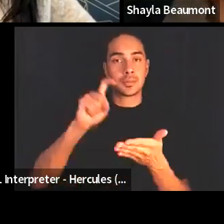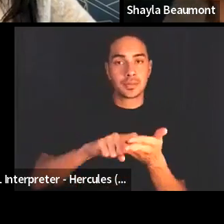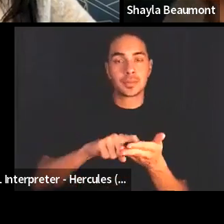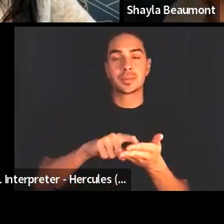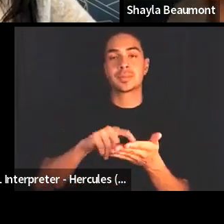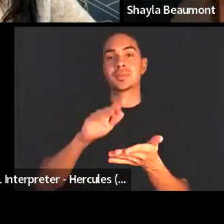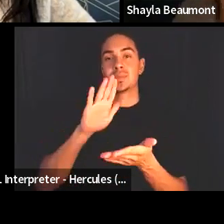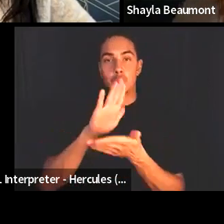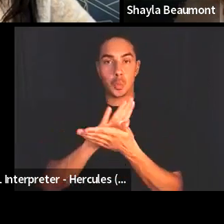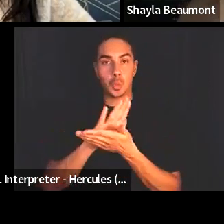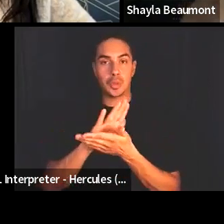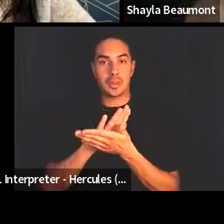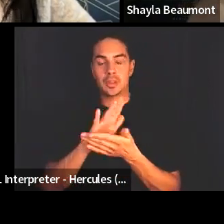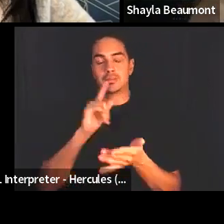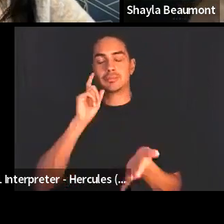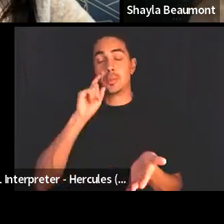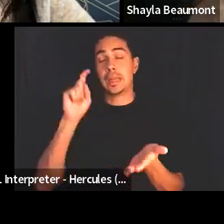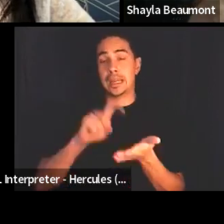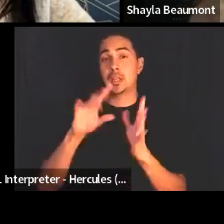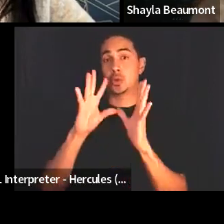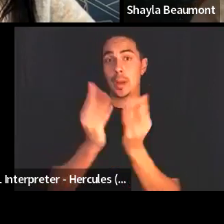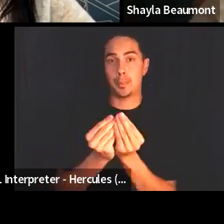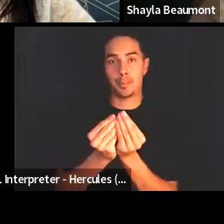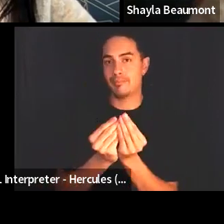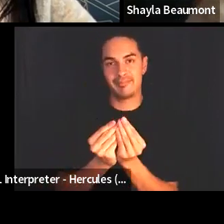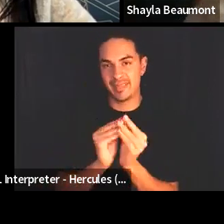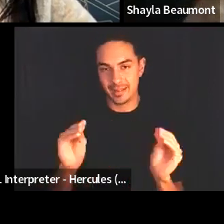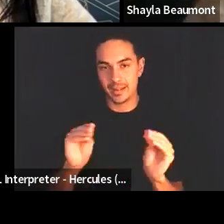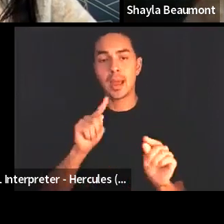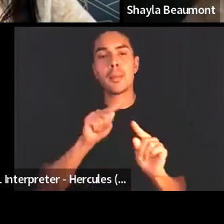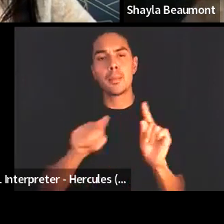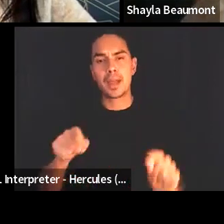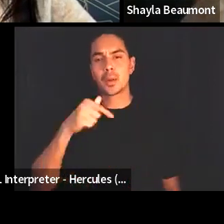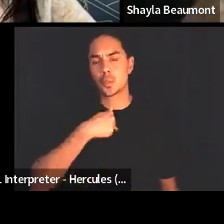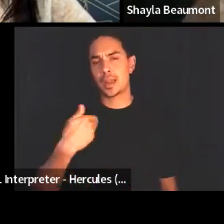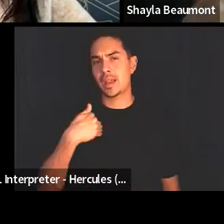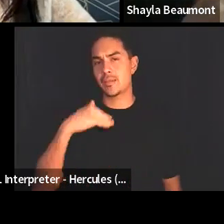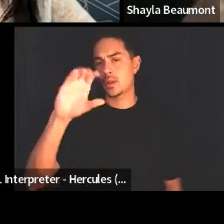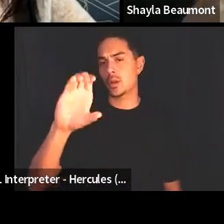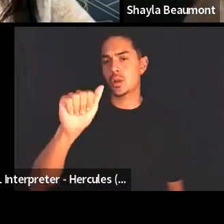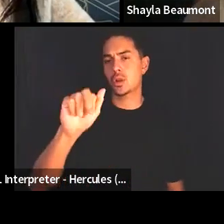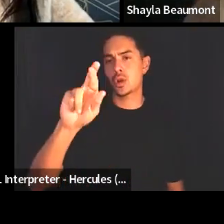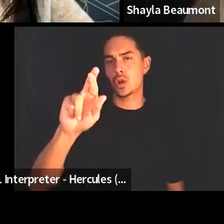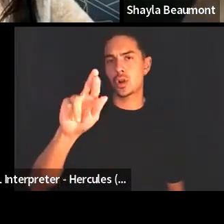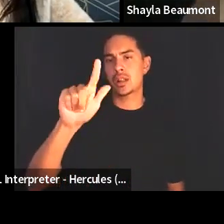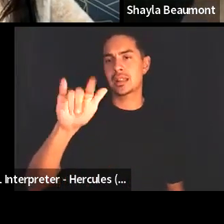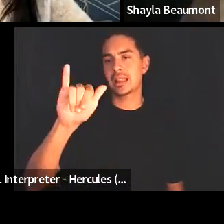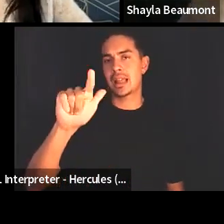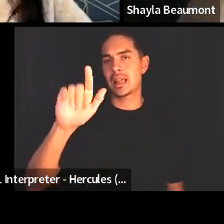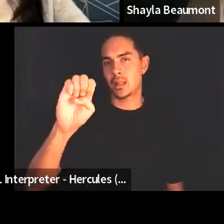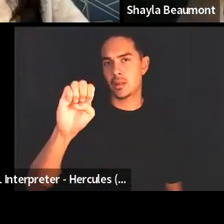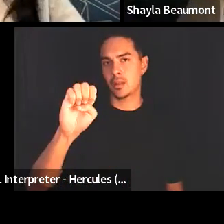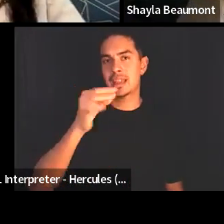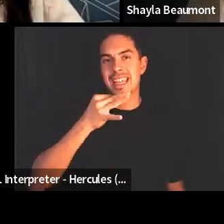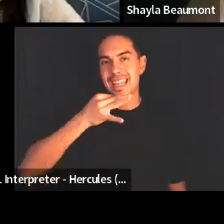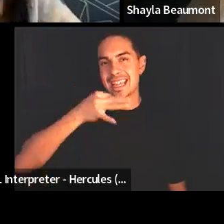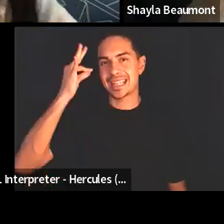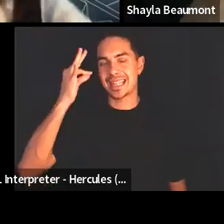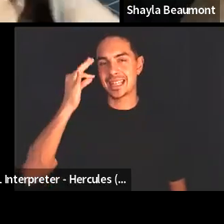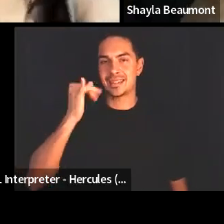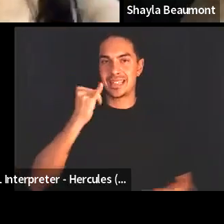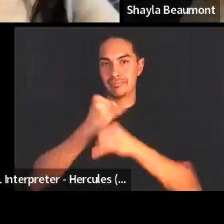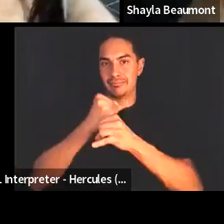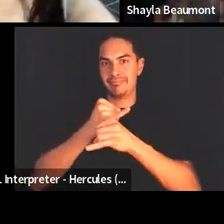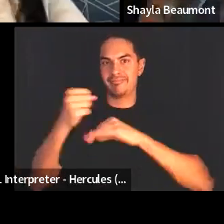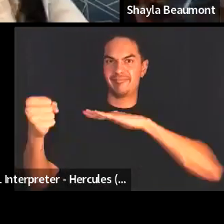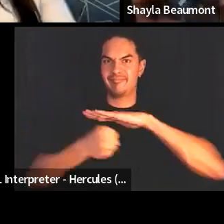which is the first boarding school. So it's a very unique community. And I moved to a river town. It's an